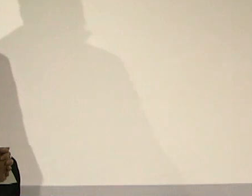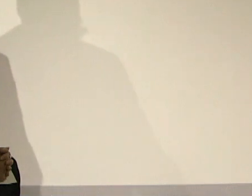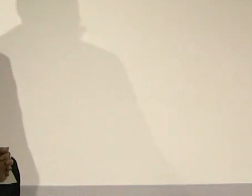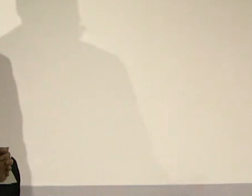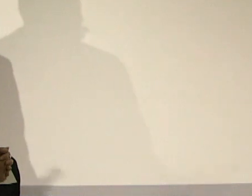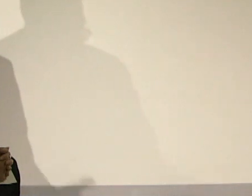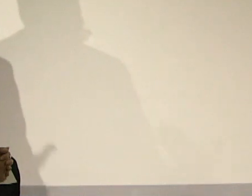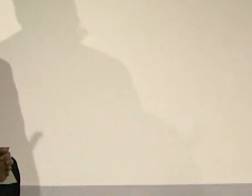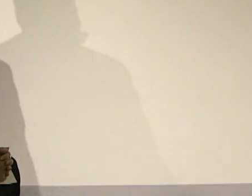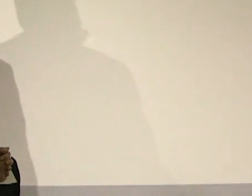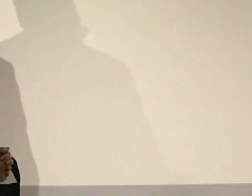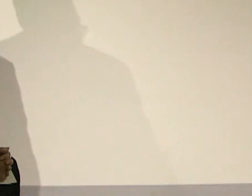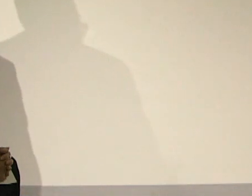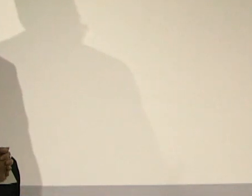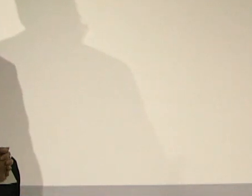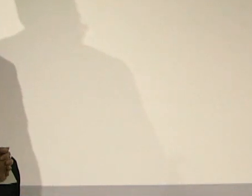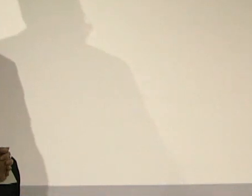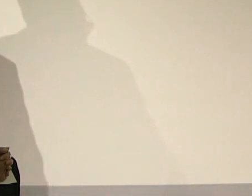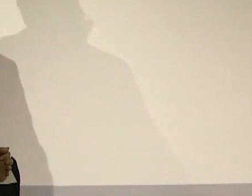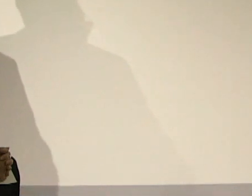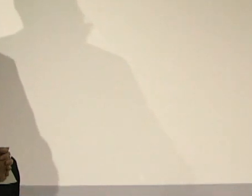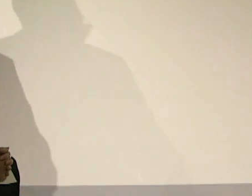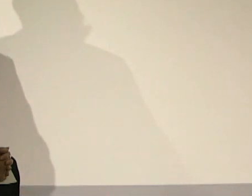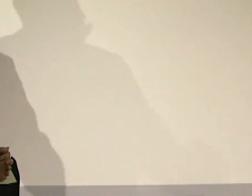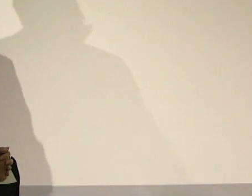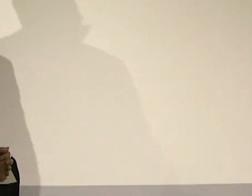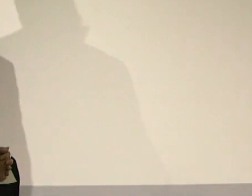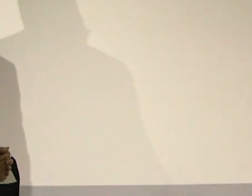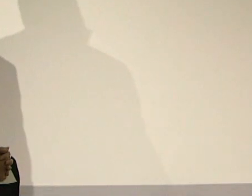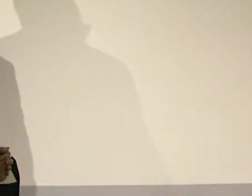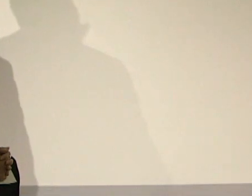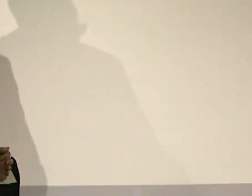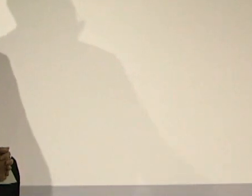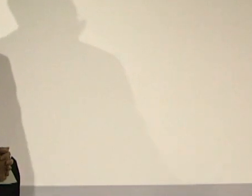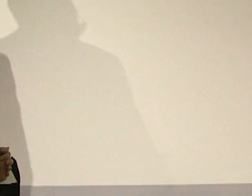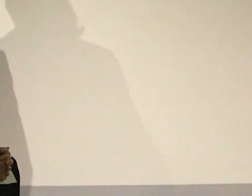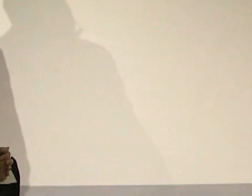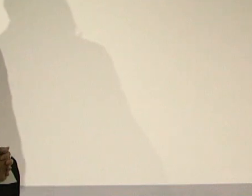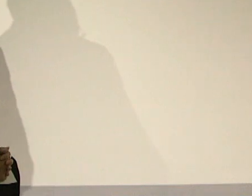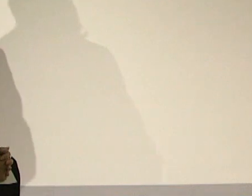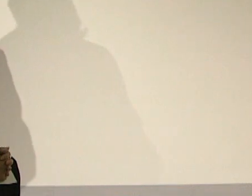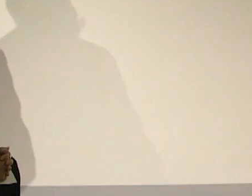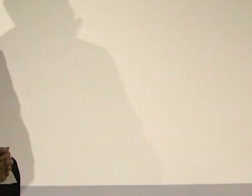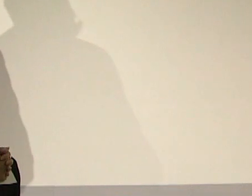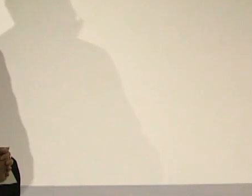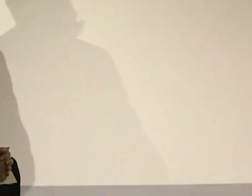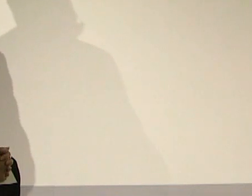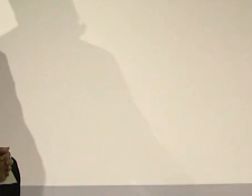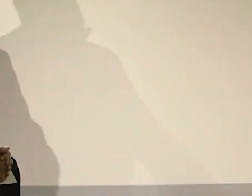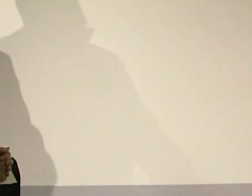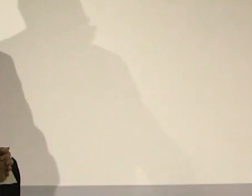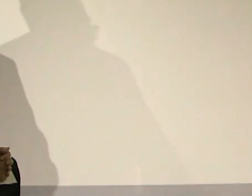Shahir Irfan, our Senior Vice President for Administration and Finance, for providing the information I'm going to share here.